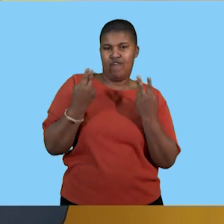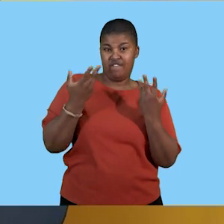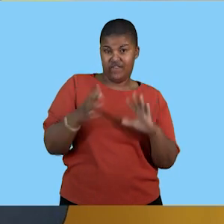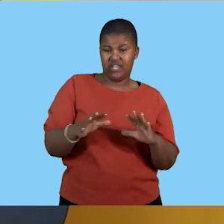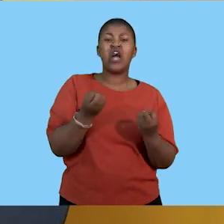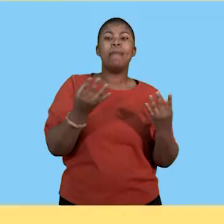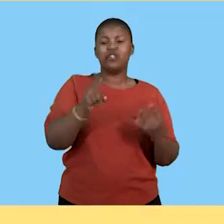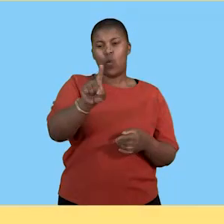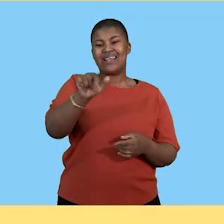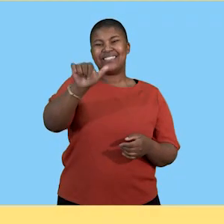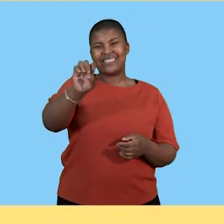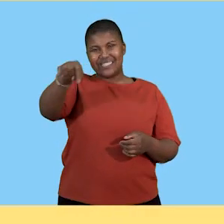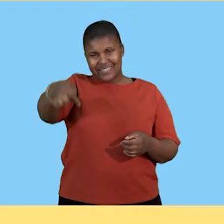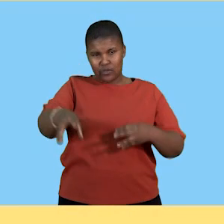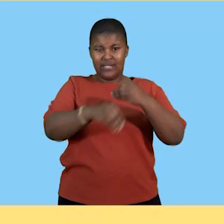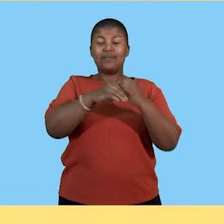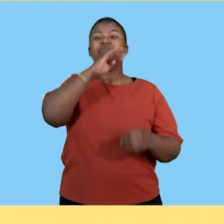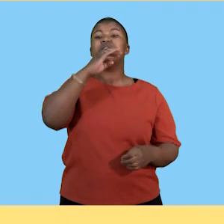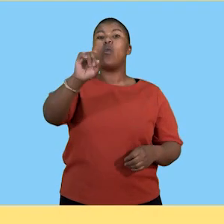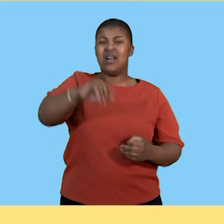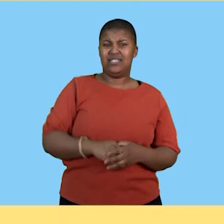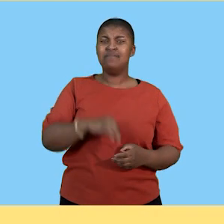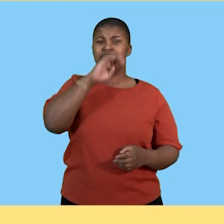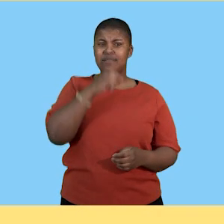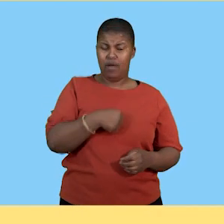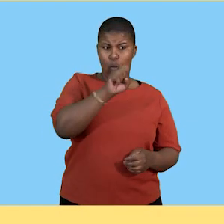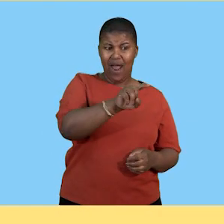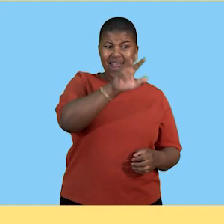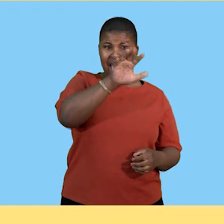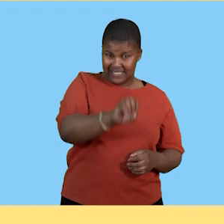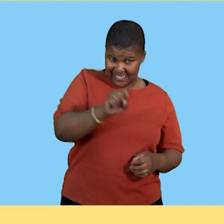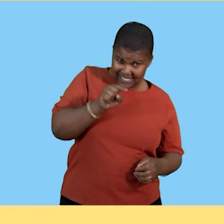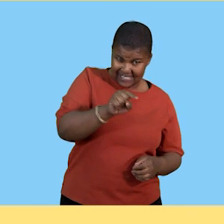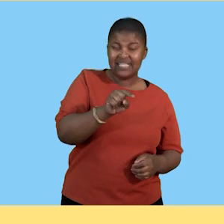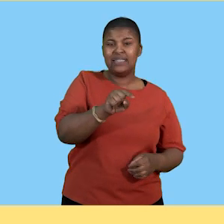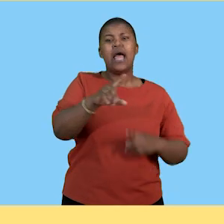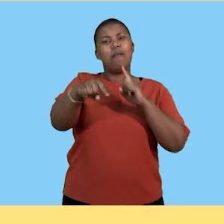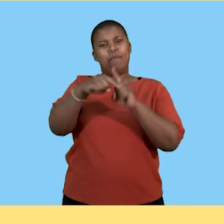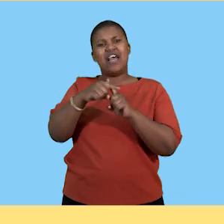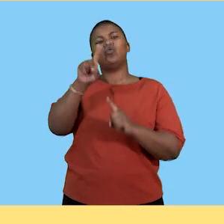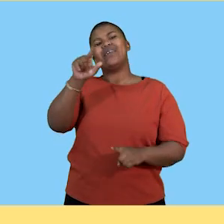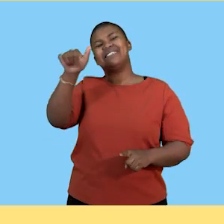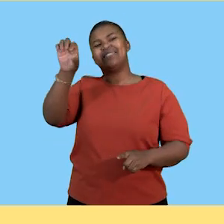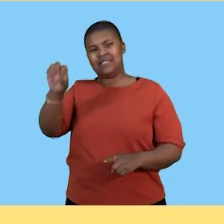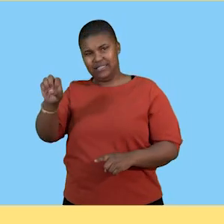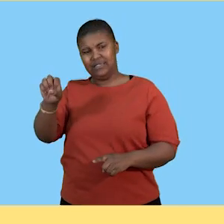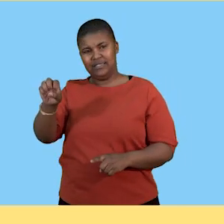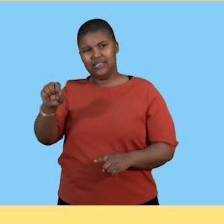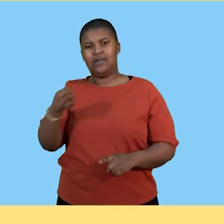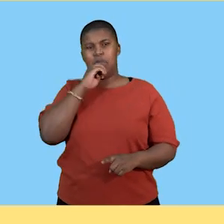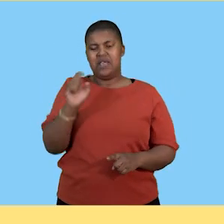new vehicle with a cost price of 160. What does that mean? I'll take my 190 plus the